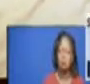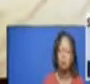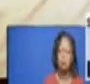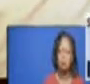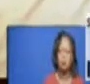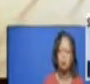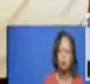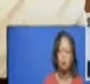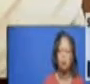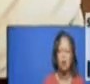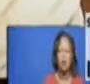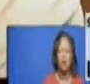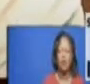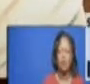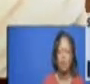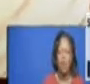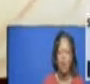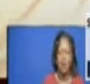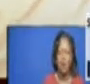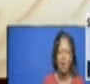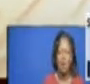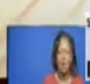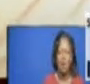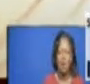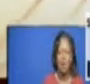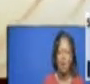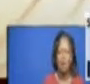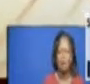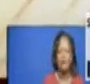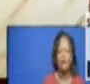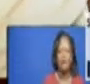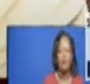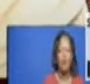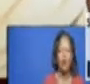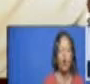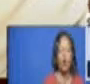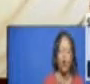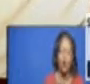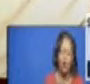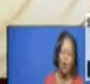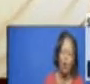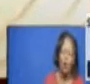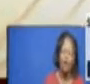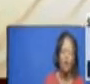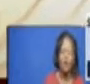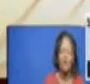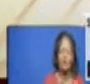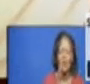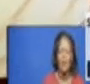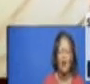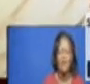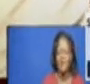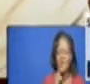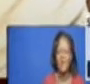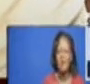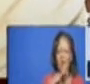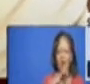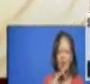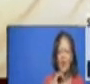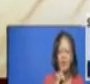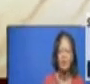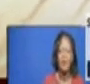the daughter of a peasant small-scale coffee farmer. My father died at